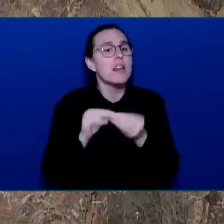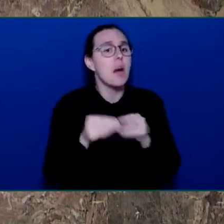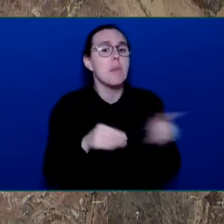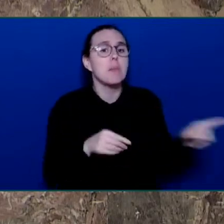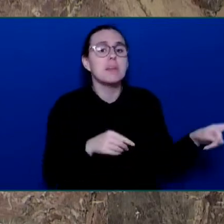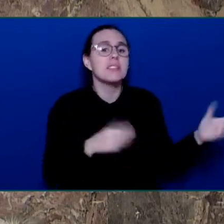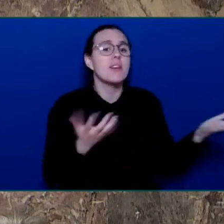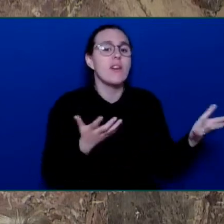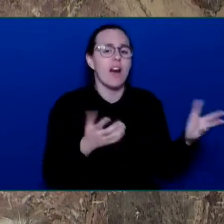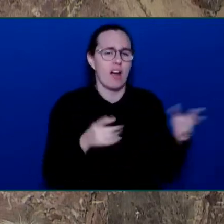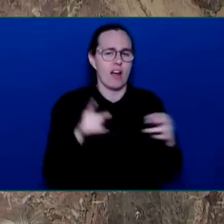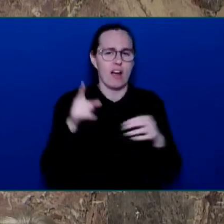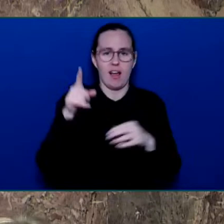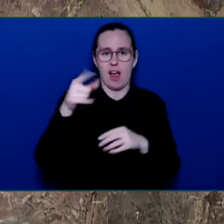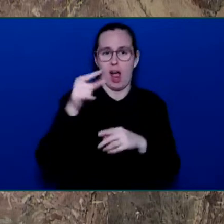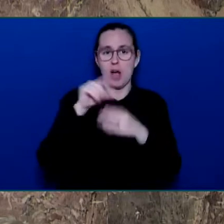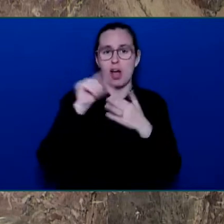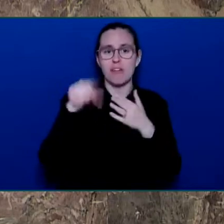context